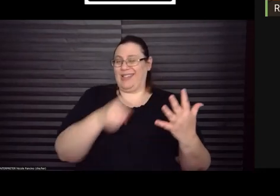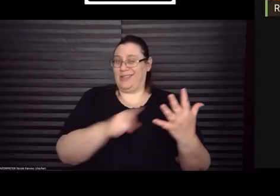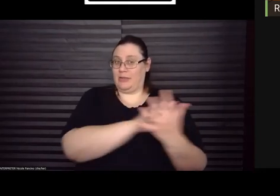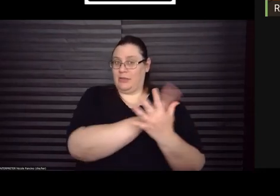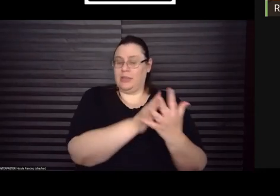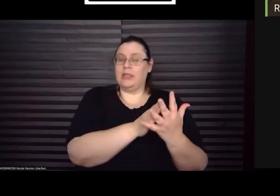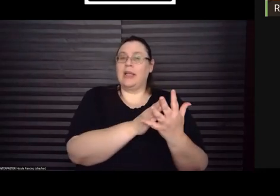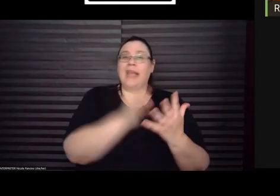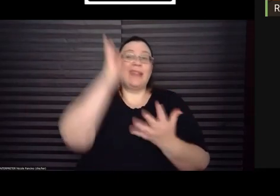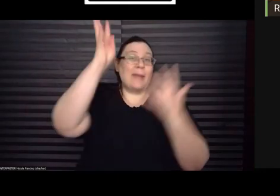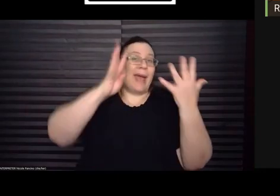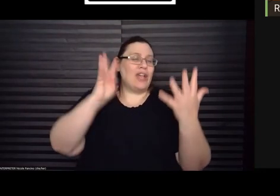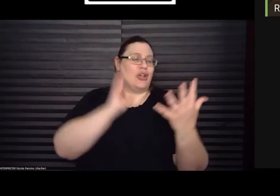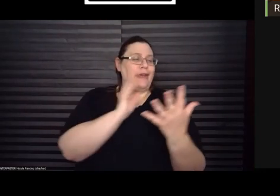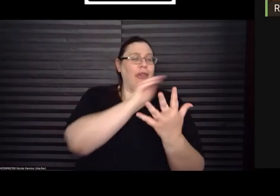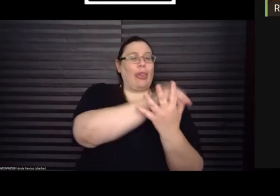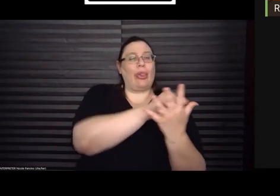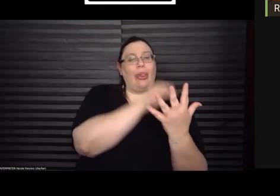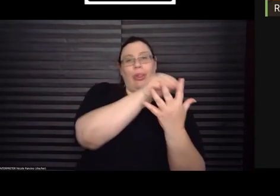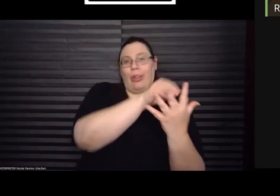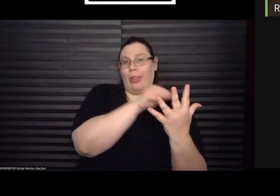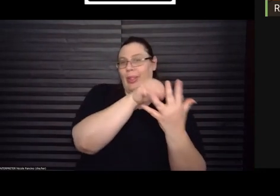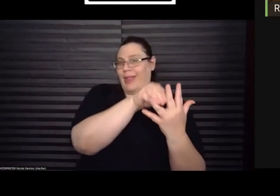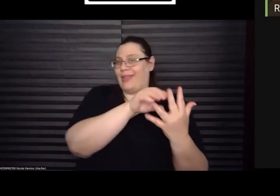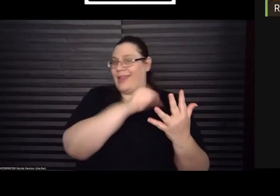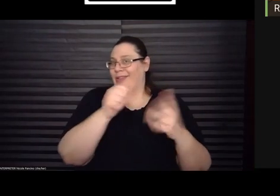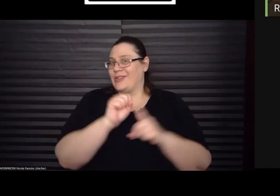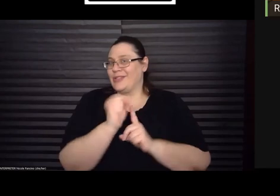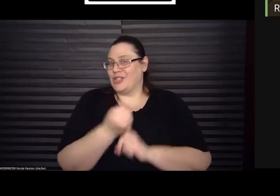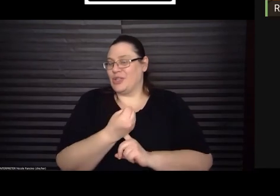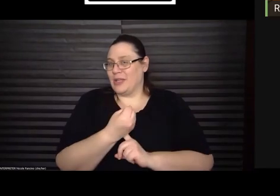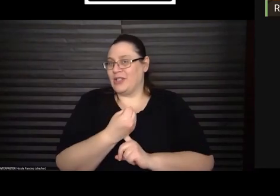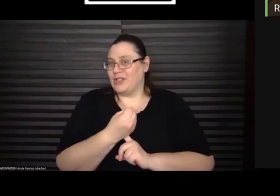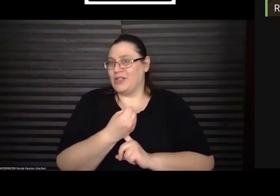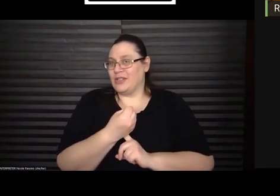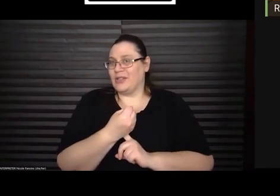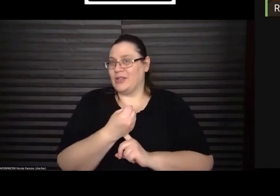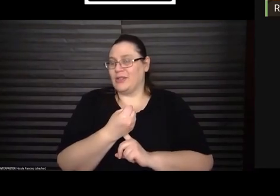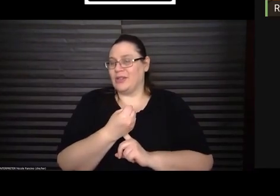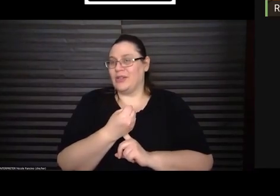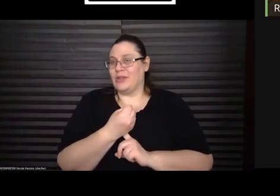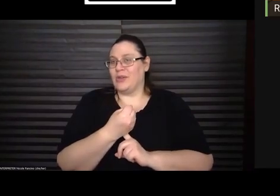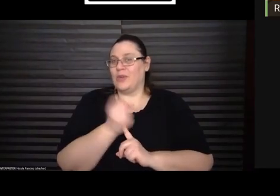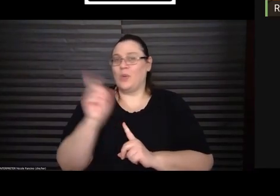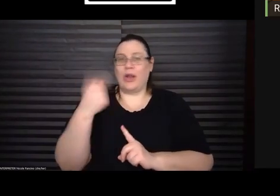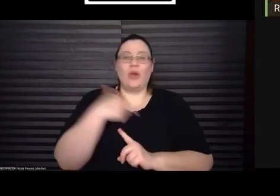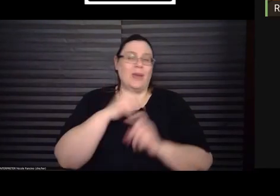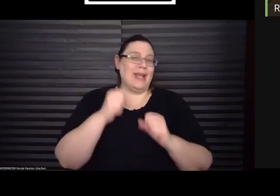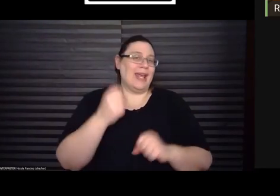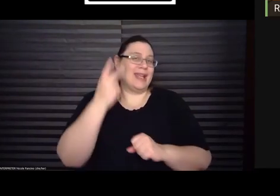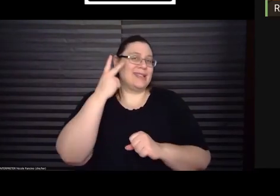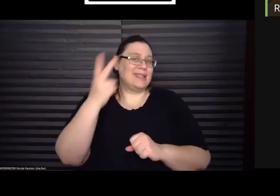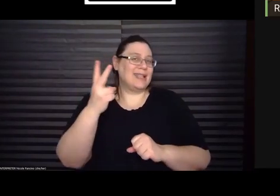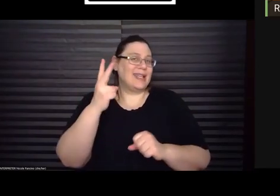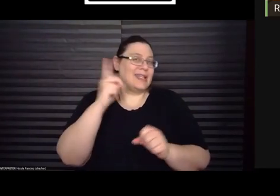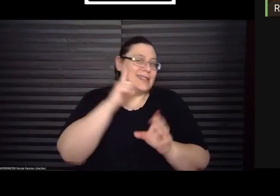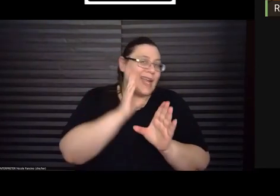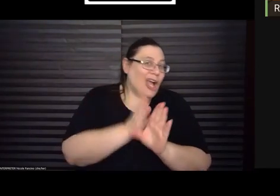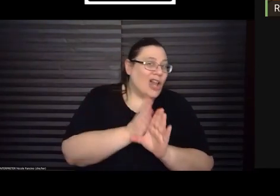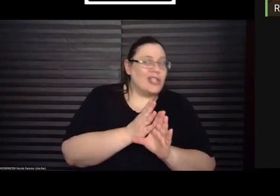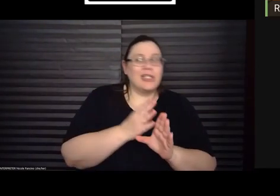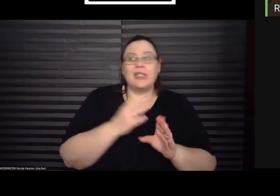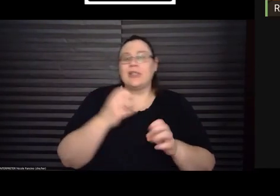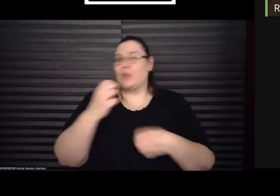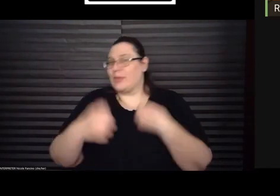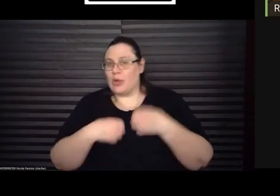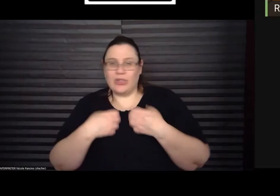imagination builds like this kind of other situation in which we can see these psychologies